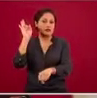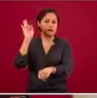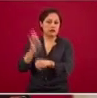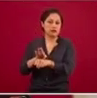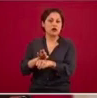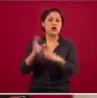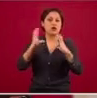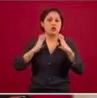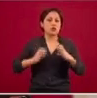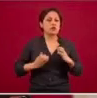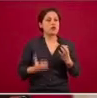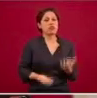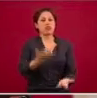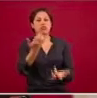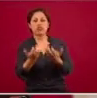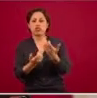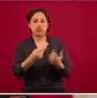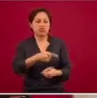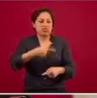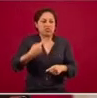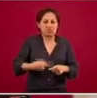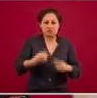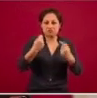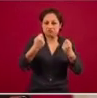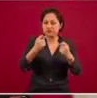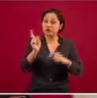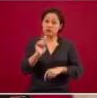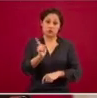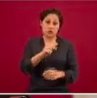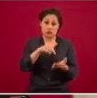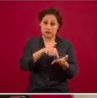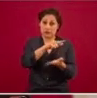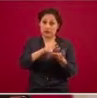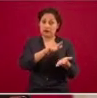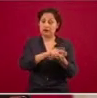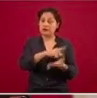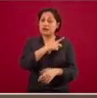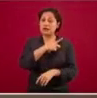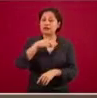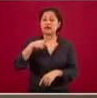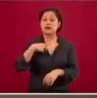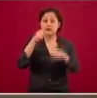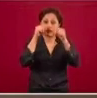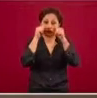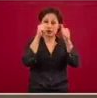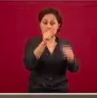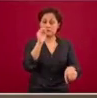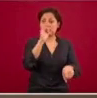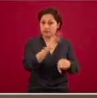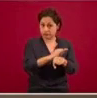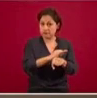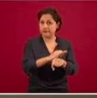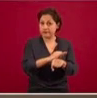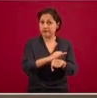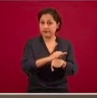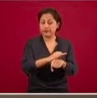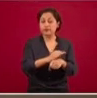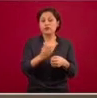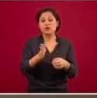disappearings. Of course, there is a law that prohibits cremation from happening